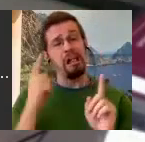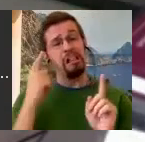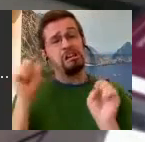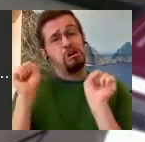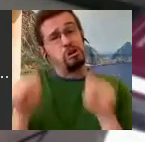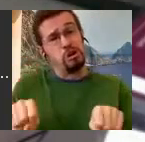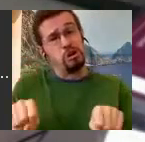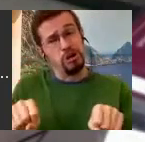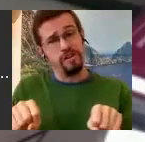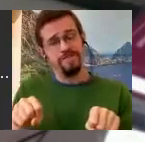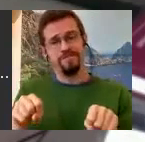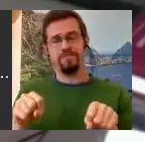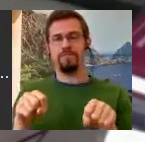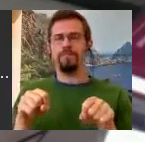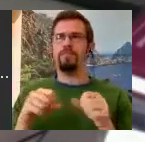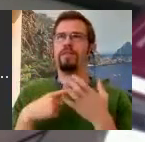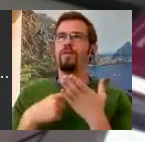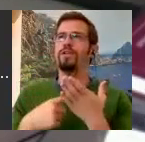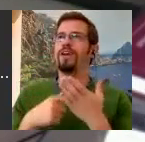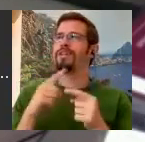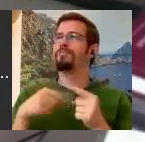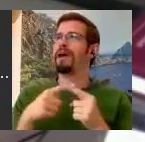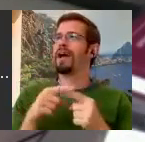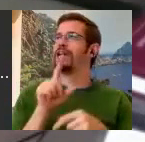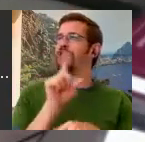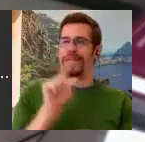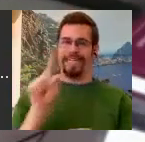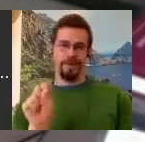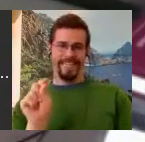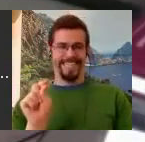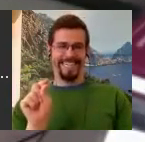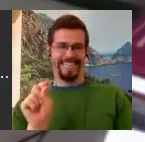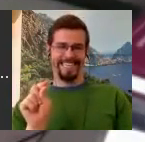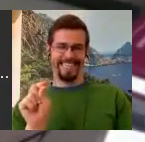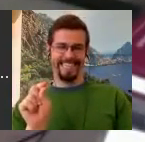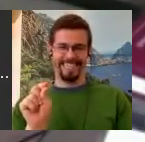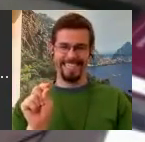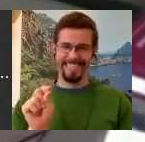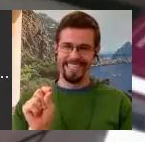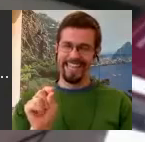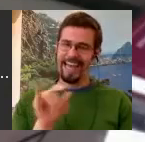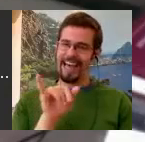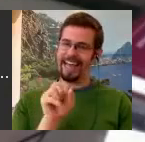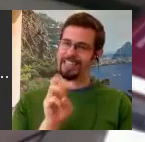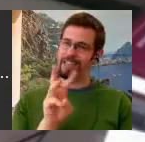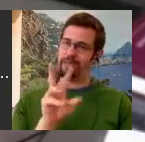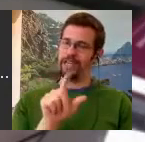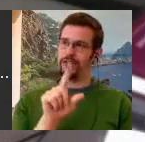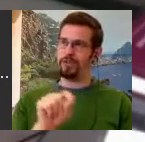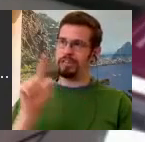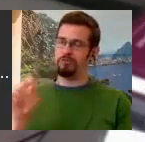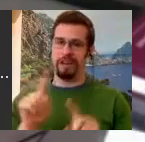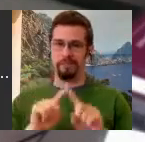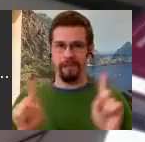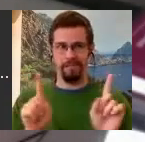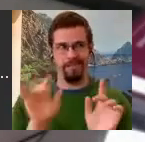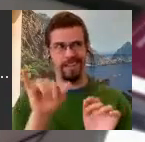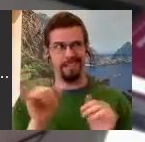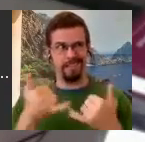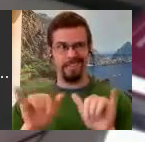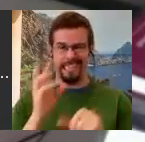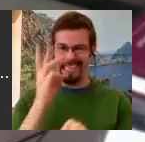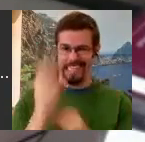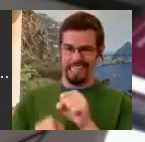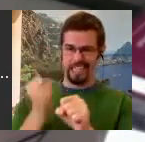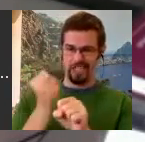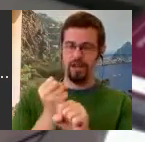talked about a 2020 ISWA, but that's kind of far away, I realize that. I think Steve's idea